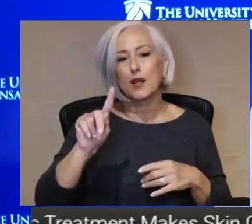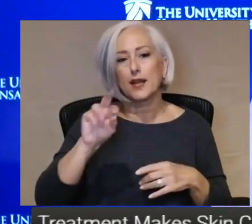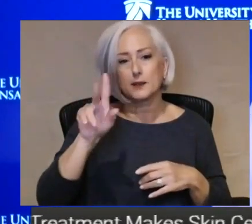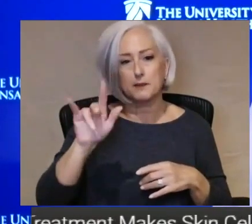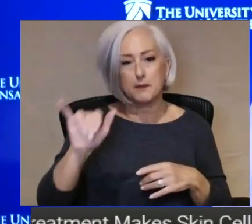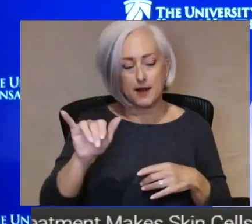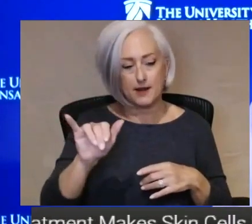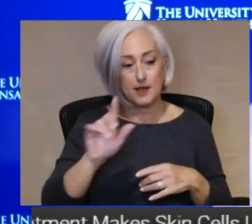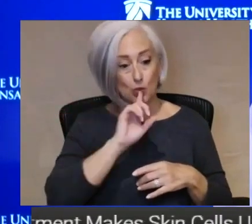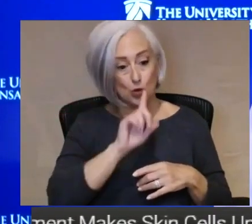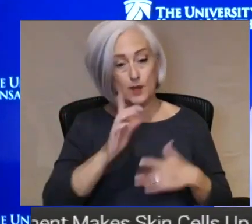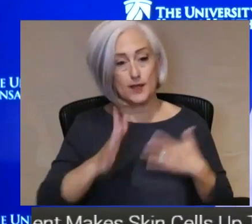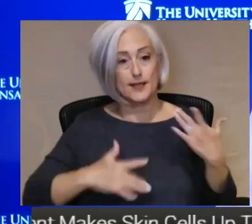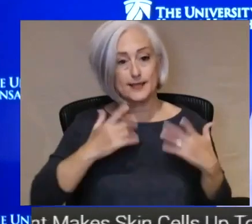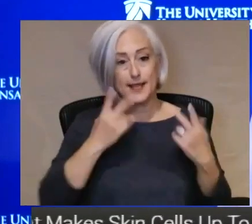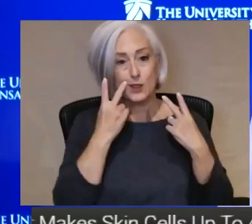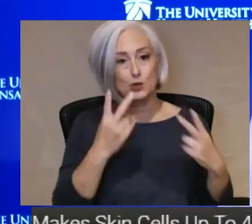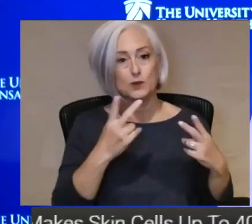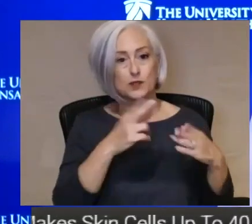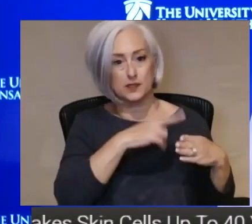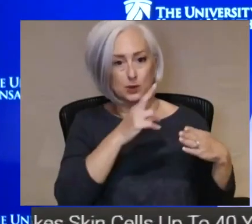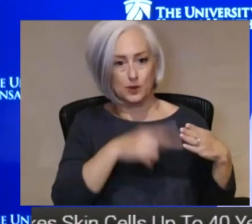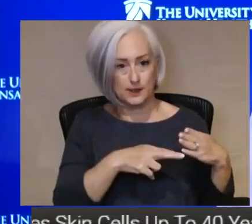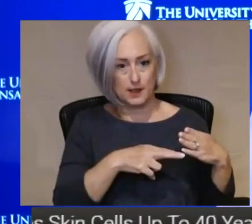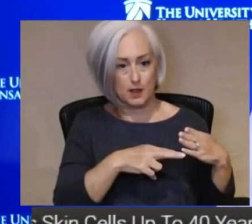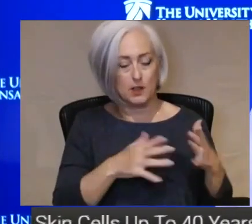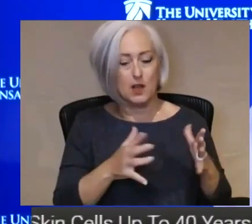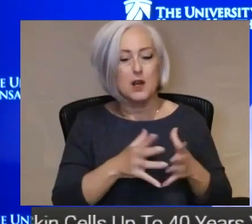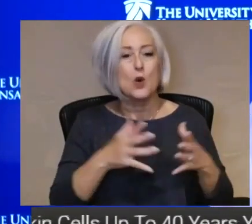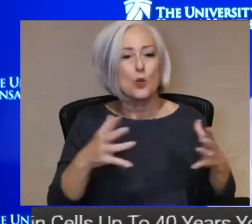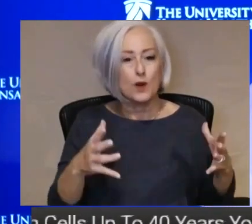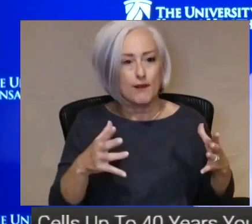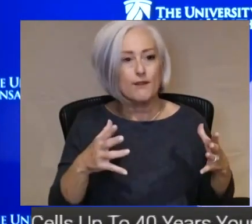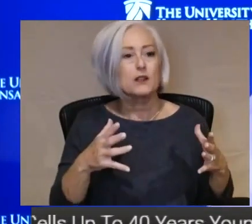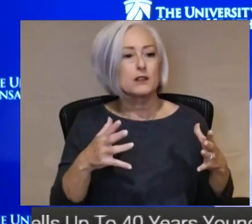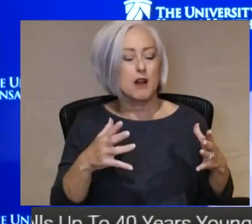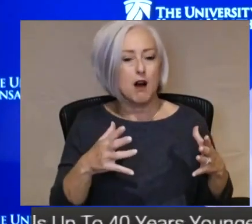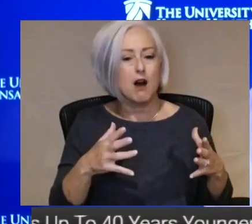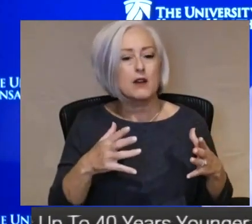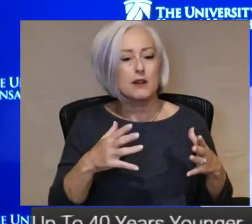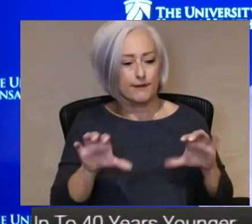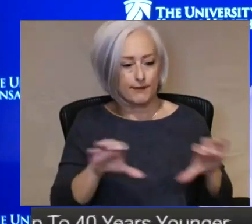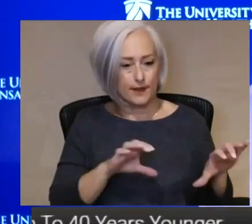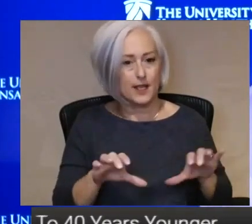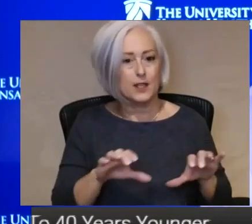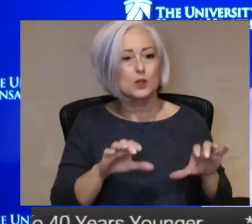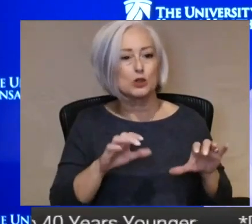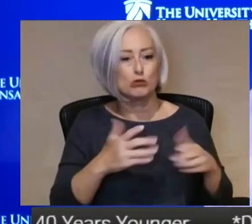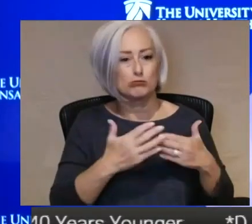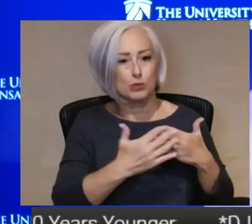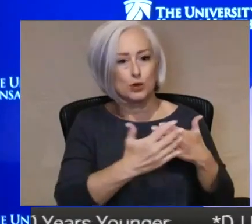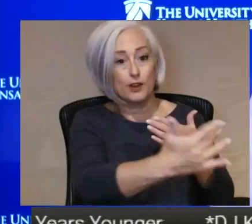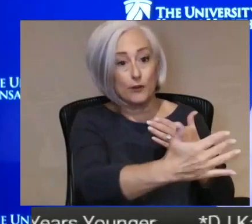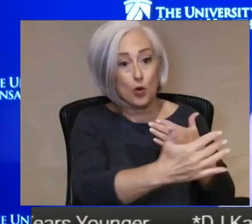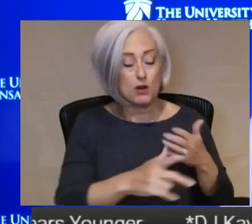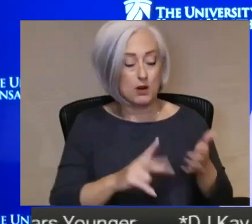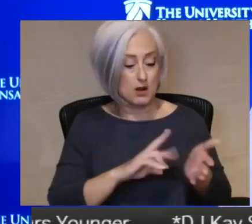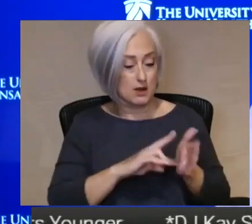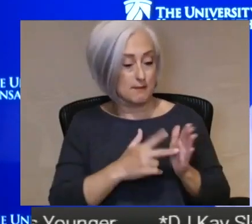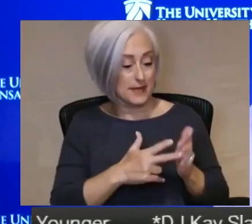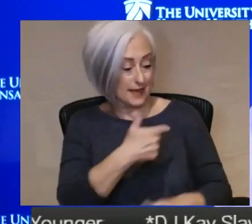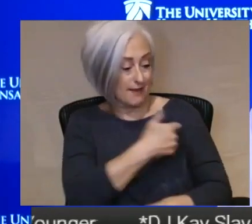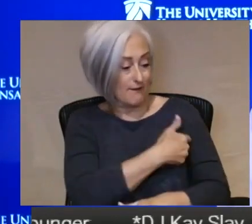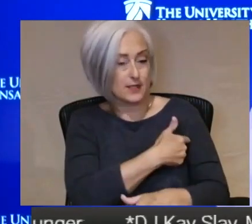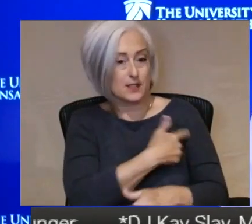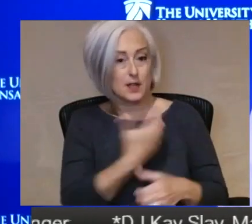a lot of ground to cover moving forward with vaccinations regarding what is the vaccination makeup going to be? What is